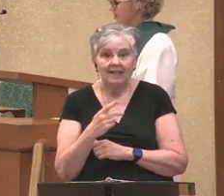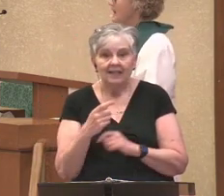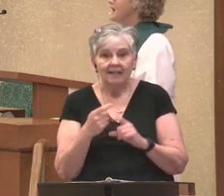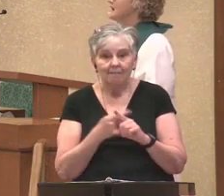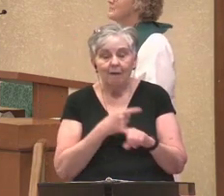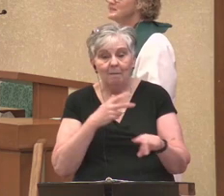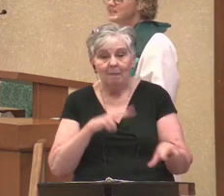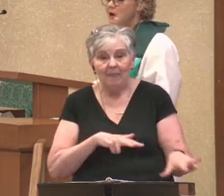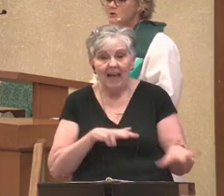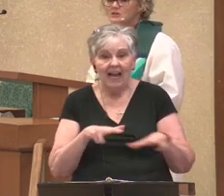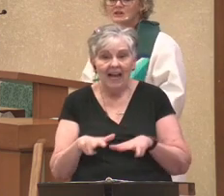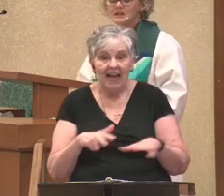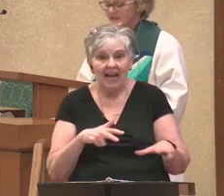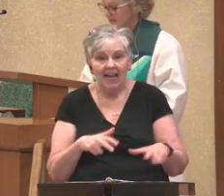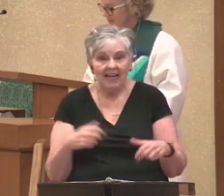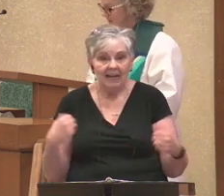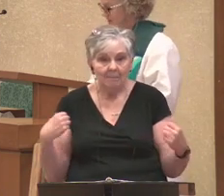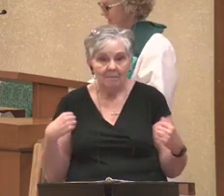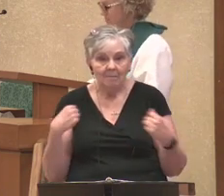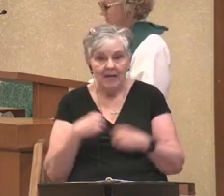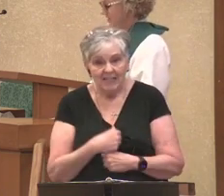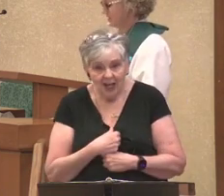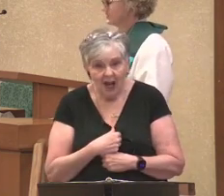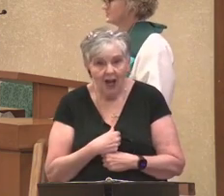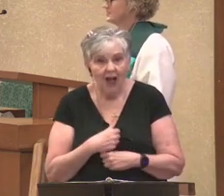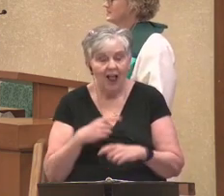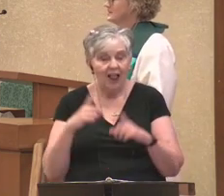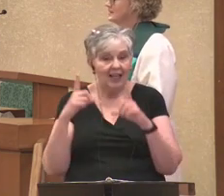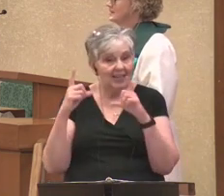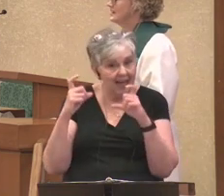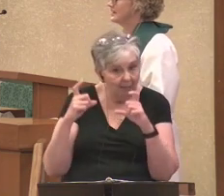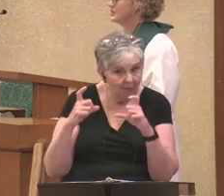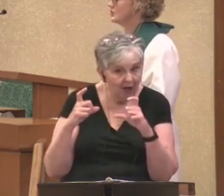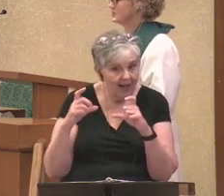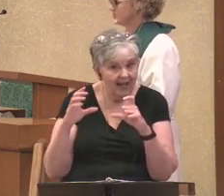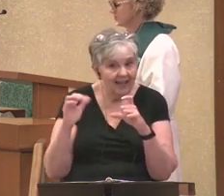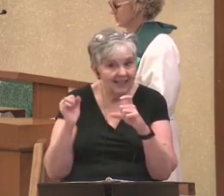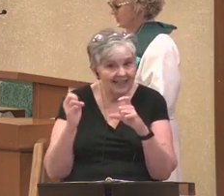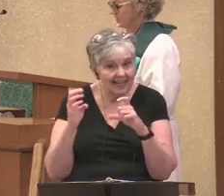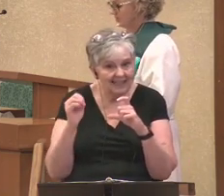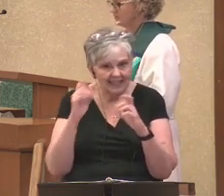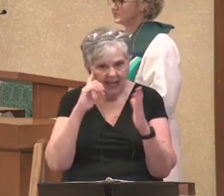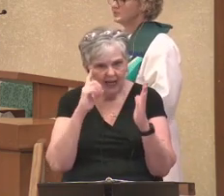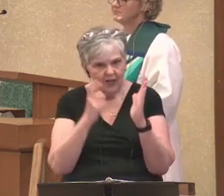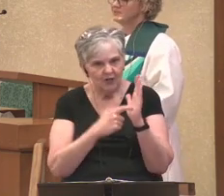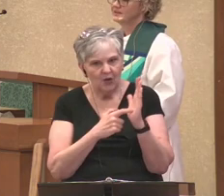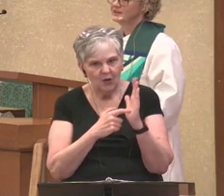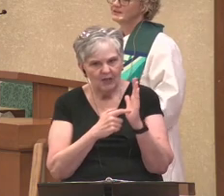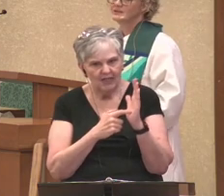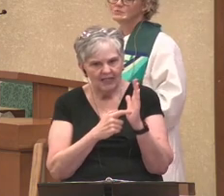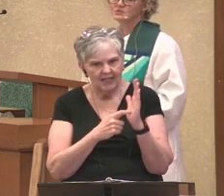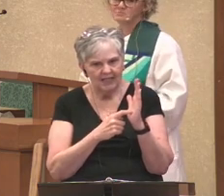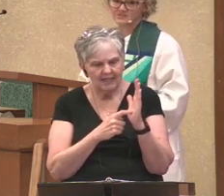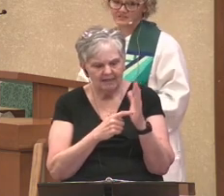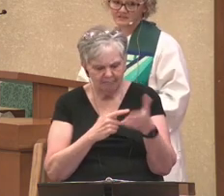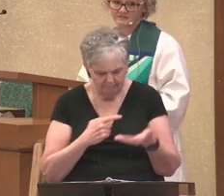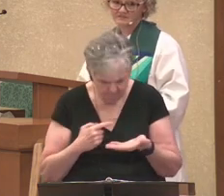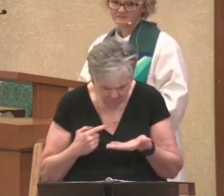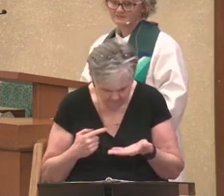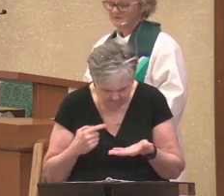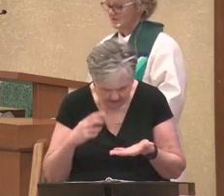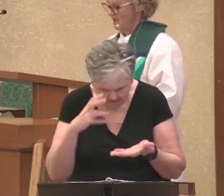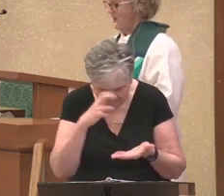from the hike, I got my towel and my camera case, and I noticed that something was